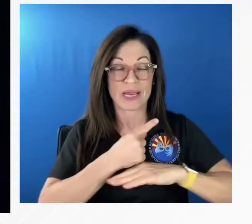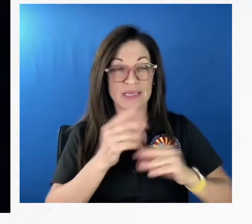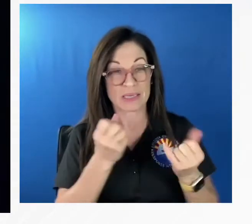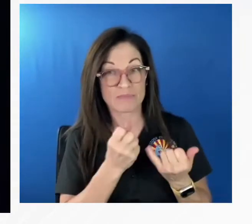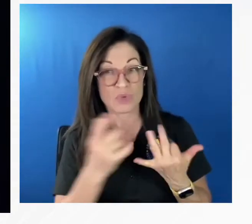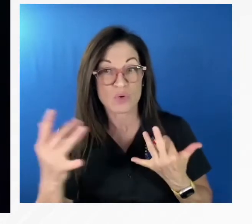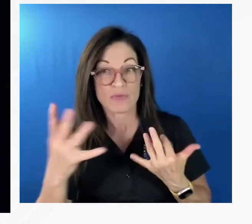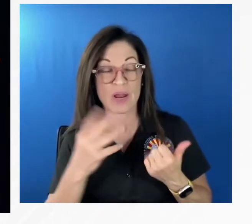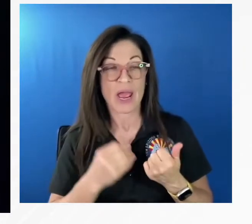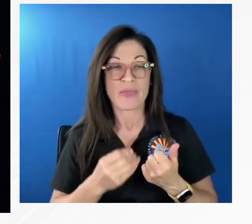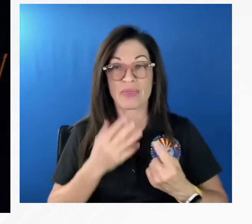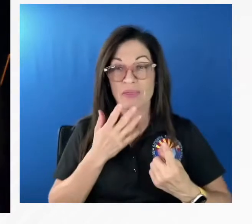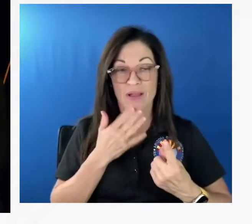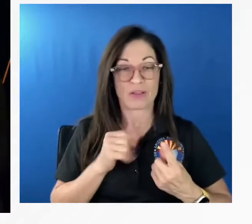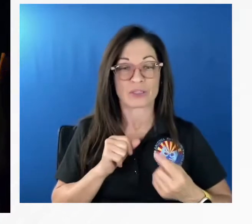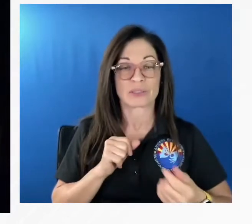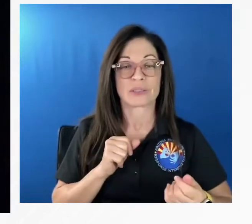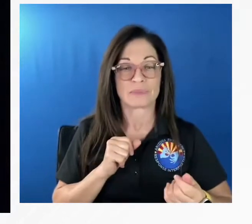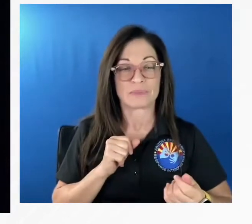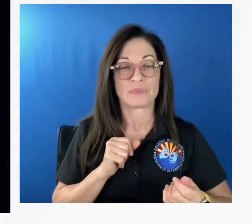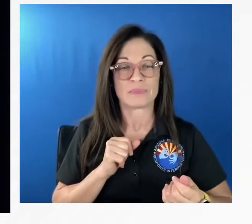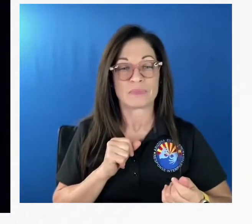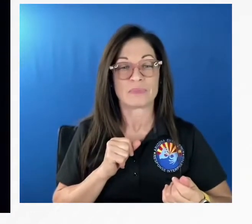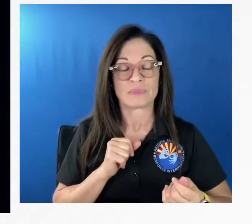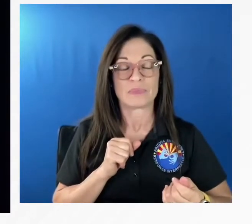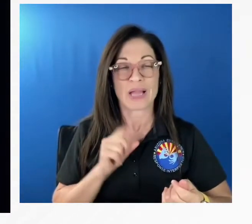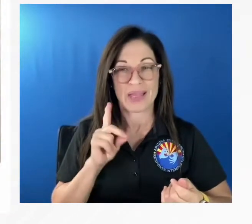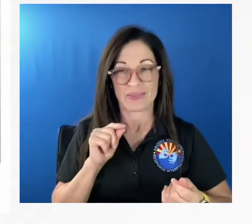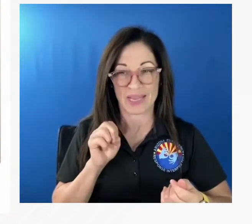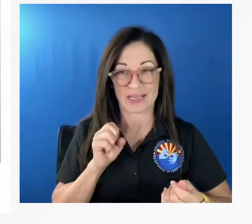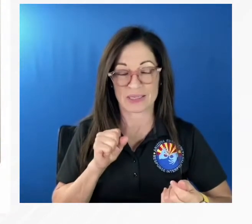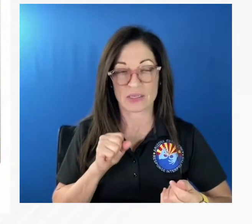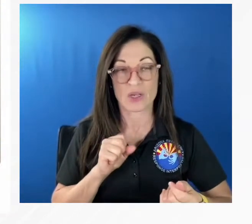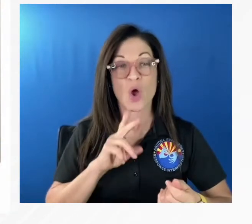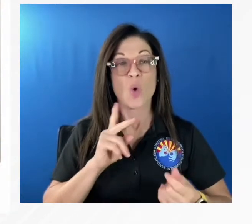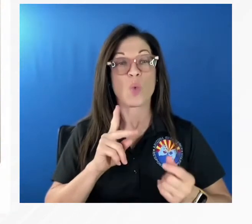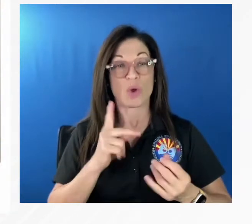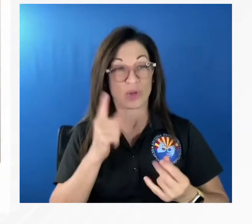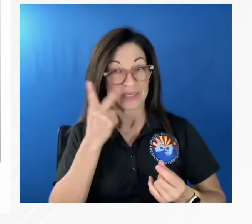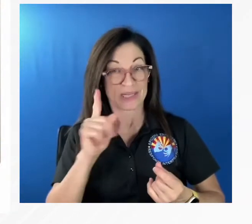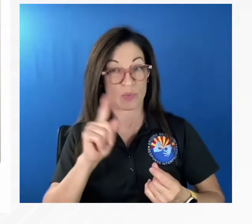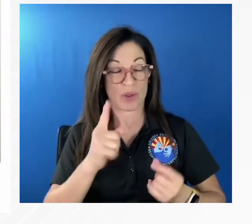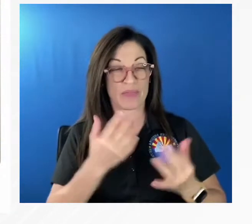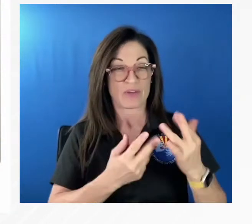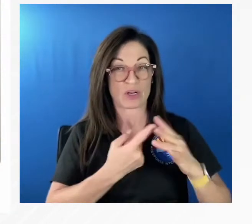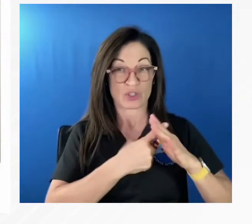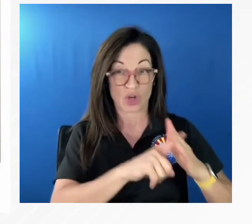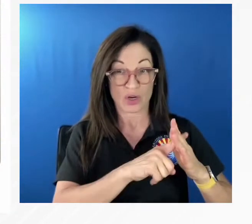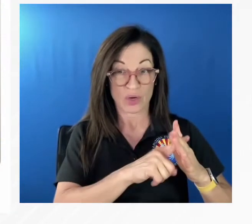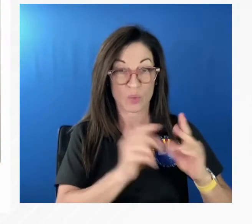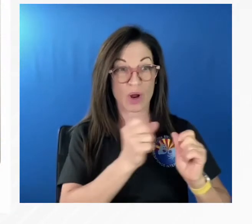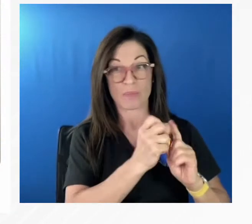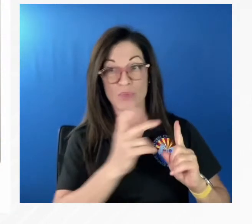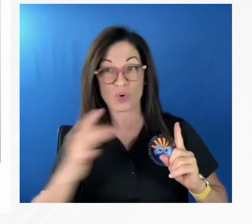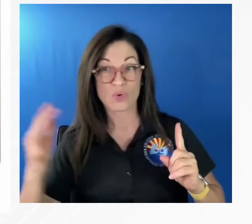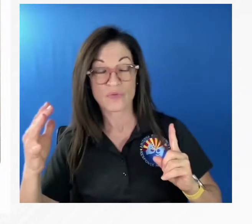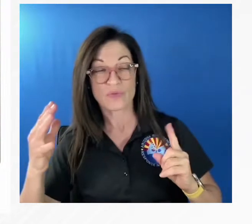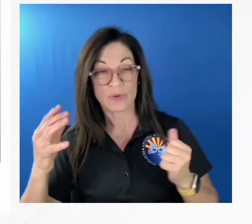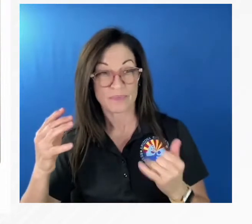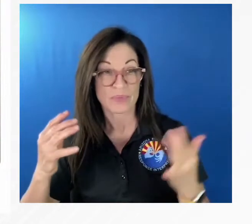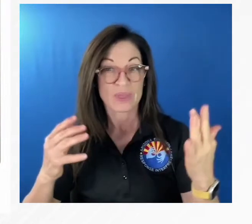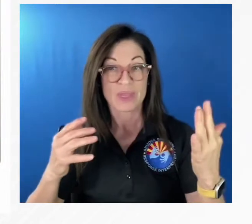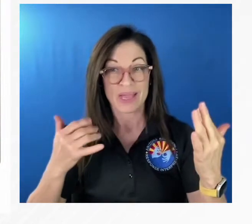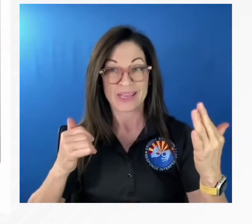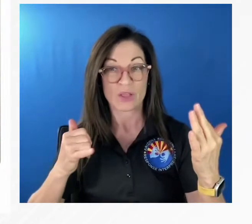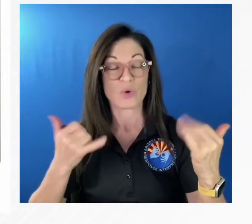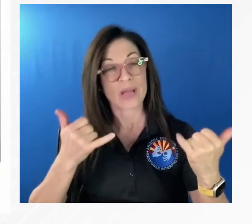it. So as we move around, you can kind of see where the fire started, where it moved around, and into the yellow, and now into